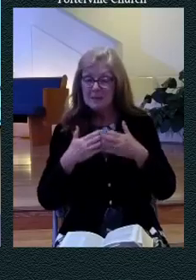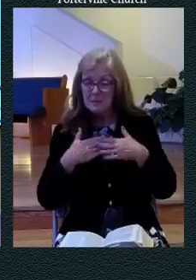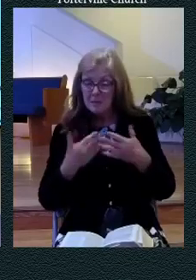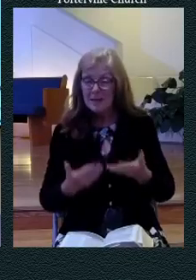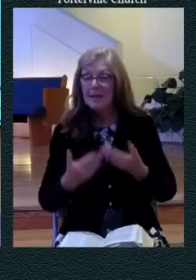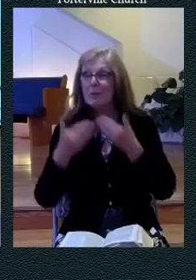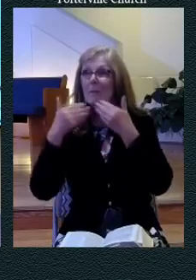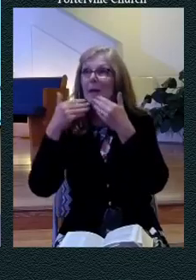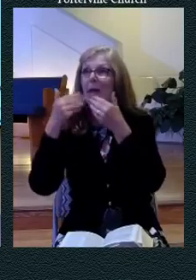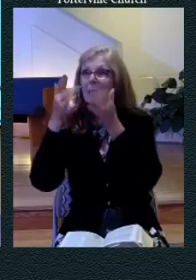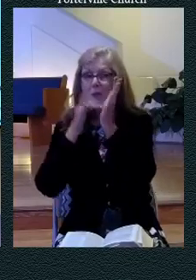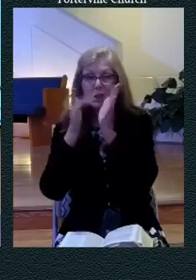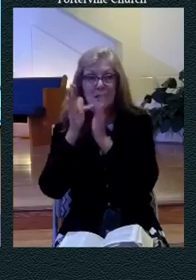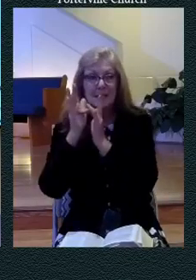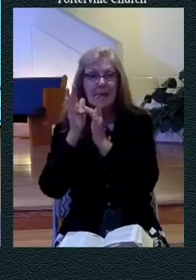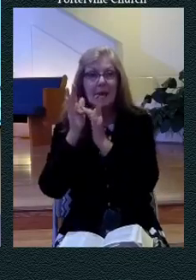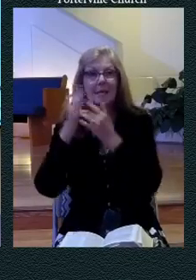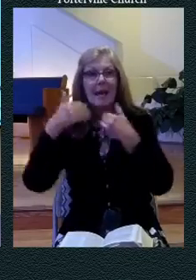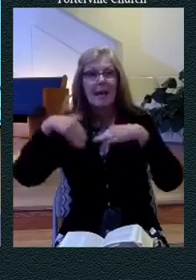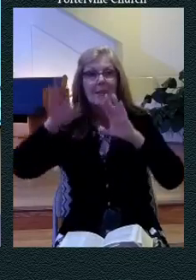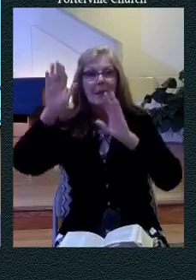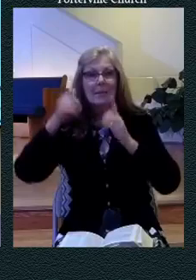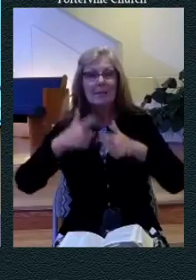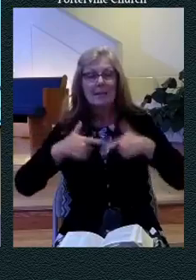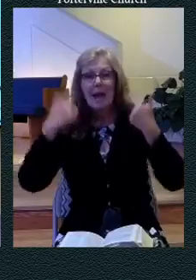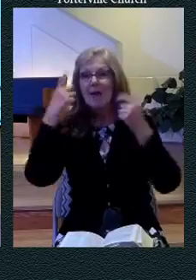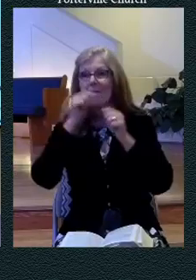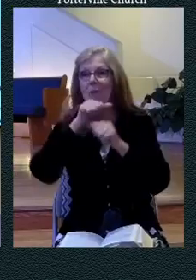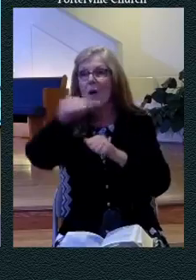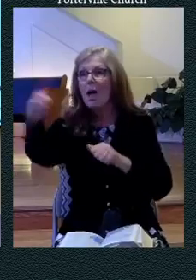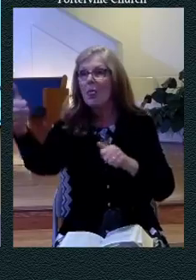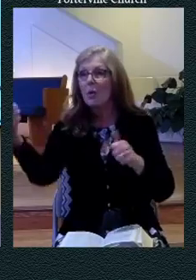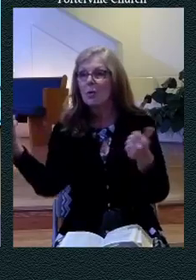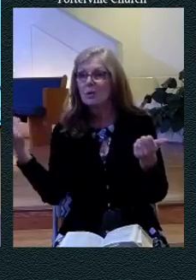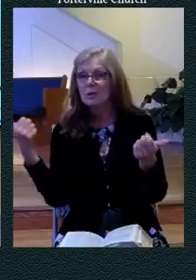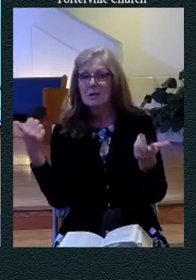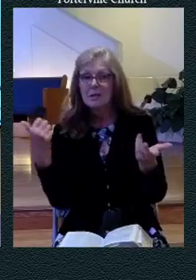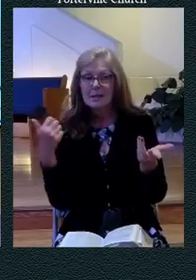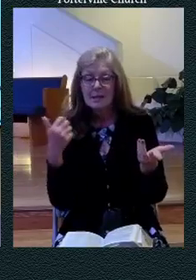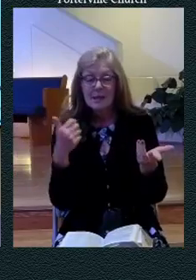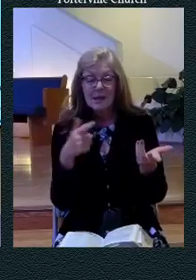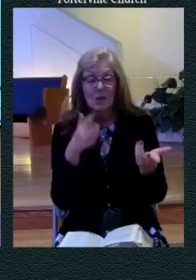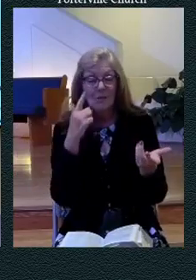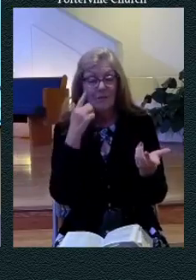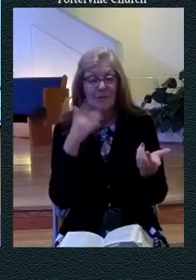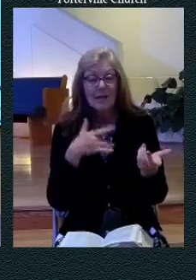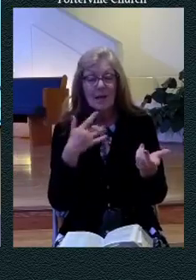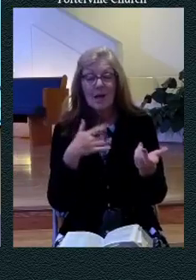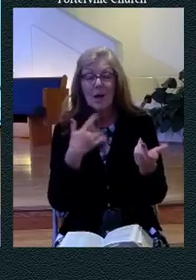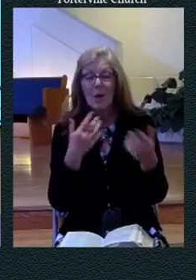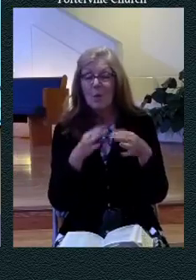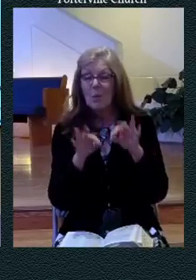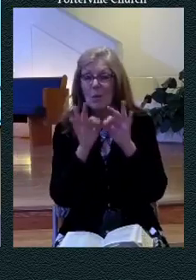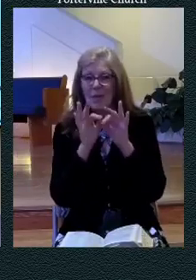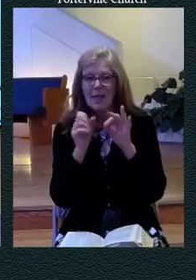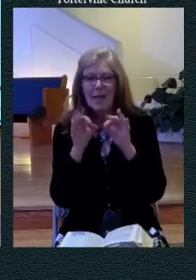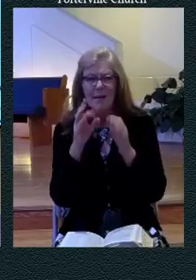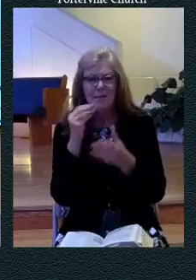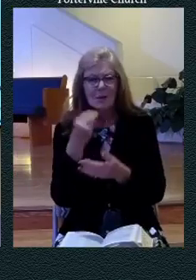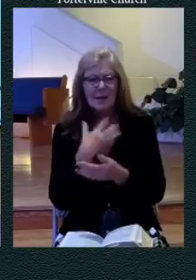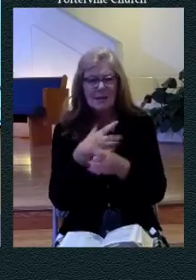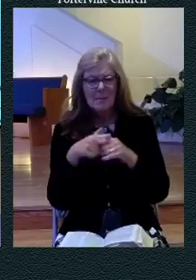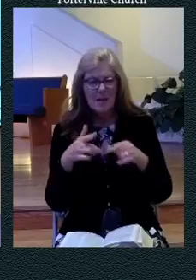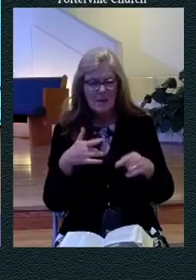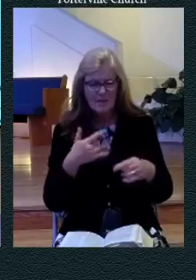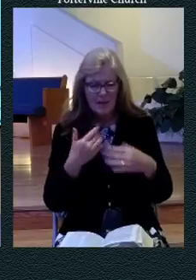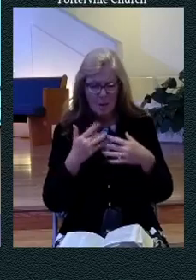others, who seem to us worthy of such grace. But feeling low yourself, you find it